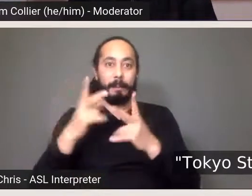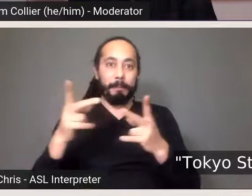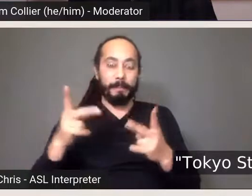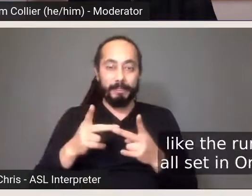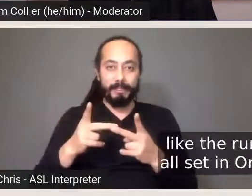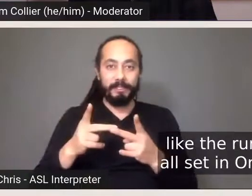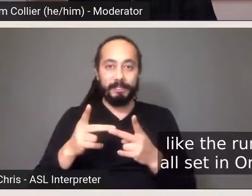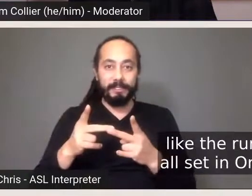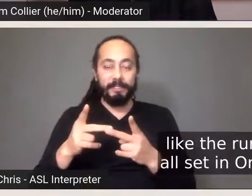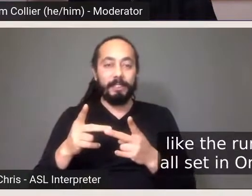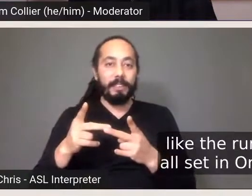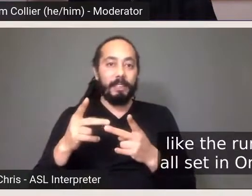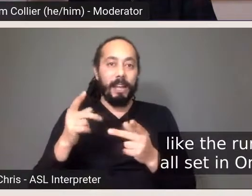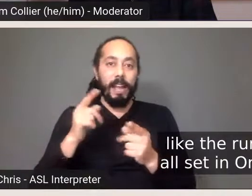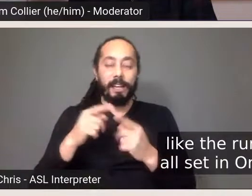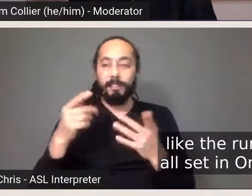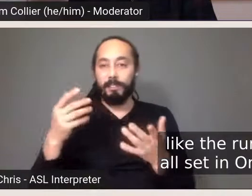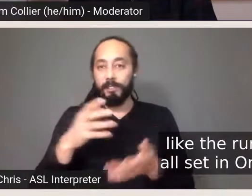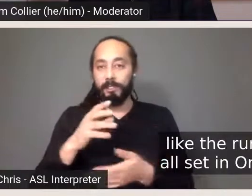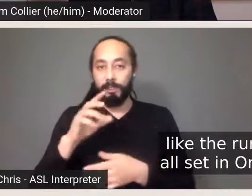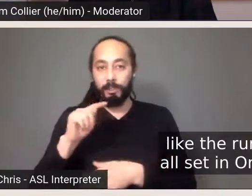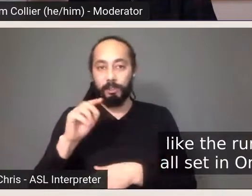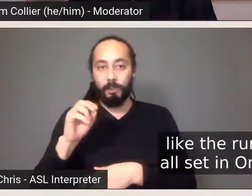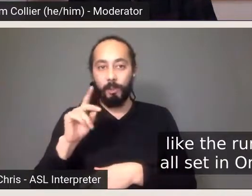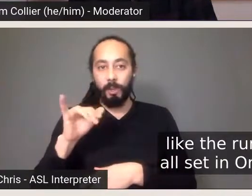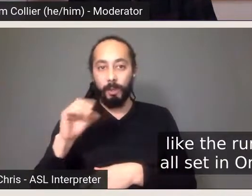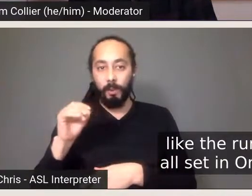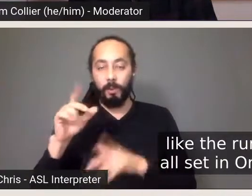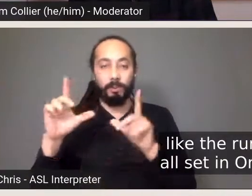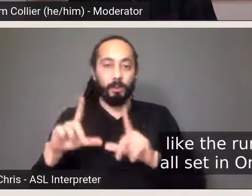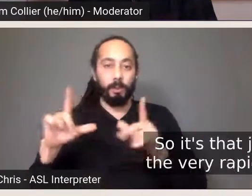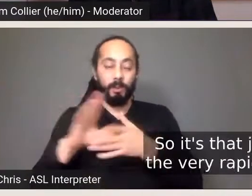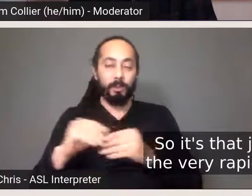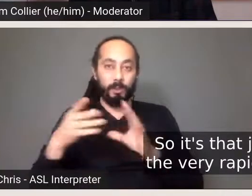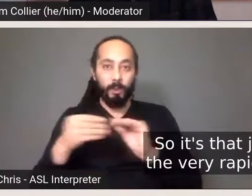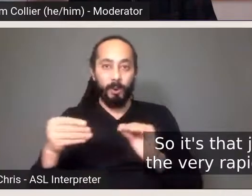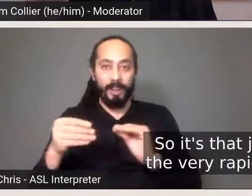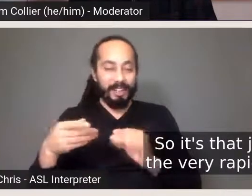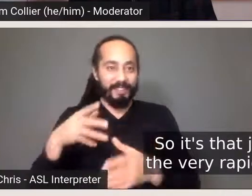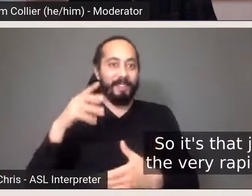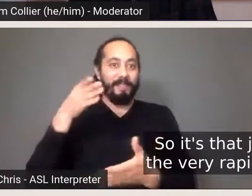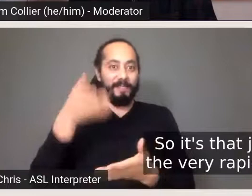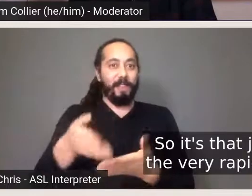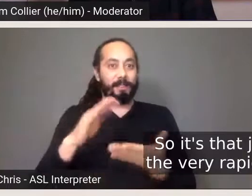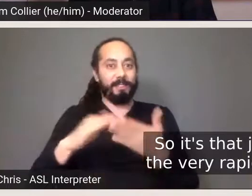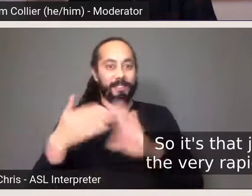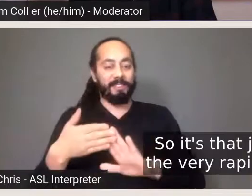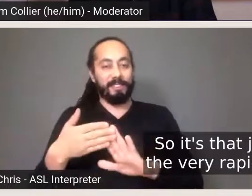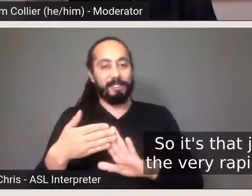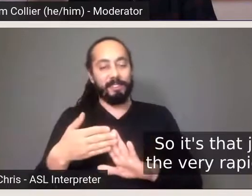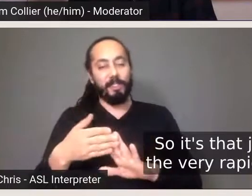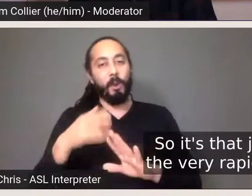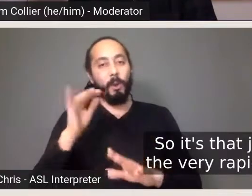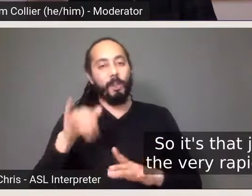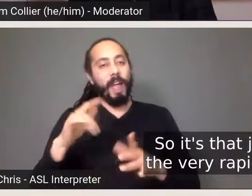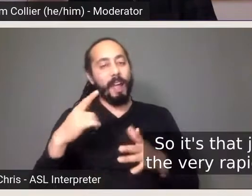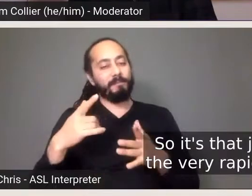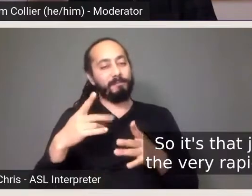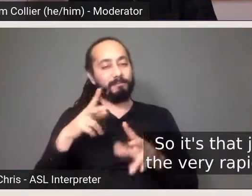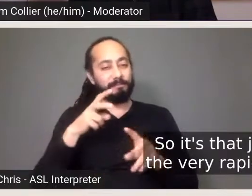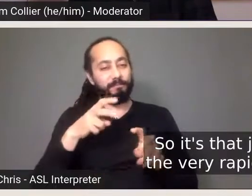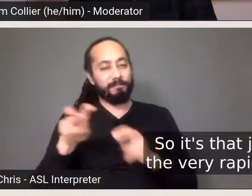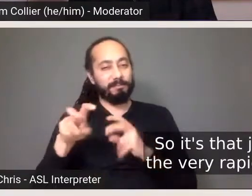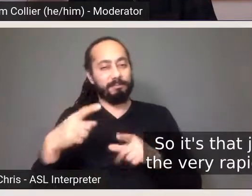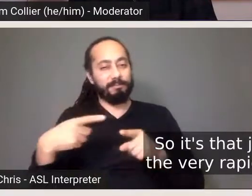by Ozu, like the rural scenes are all set in Onomichi, right? So it's that juxtaposition to the